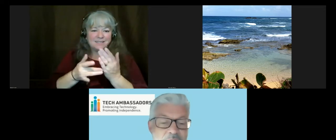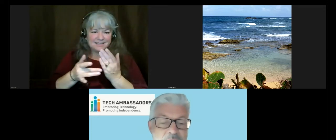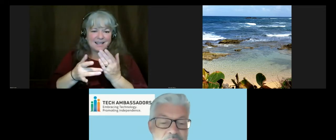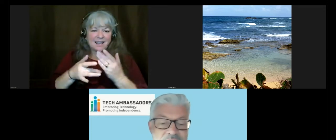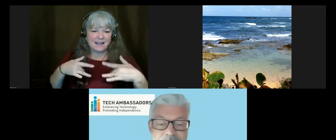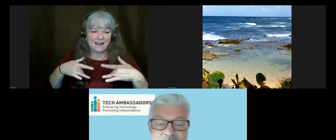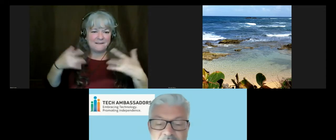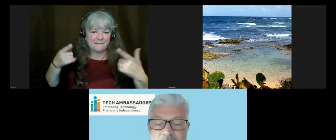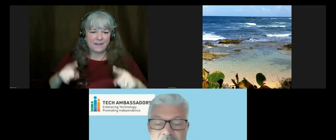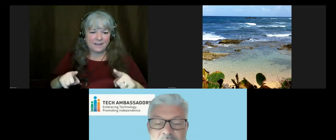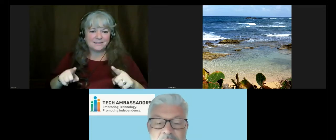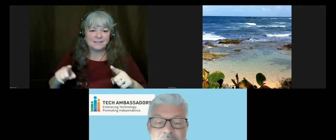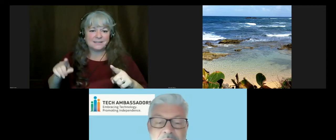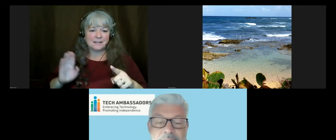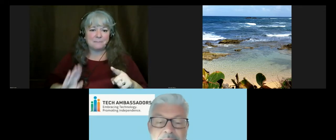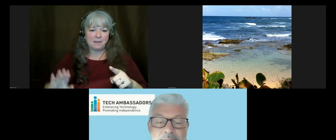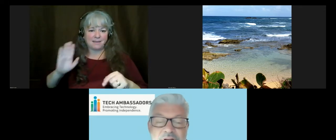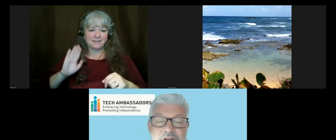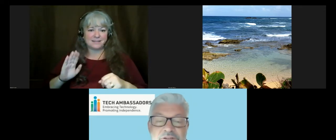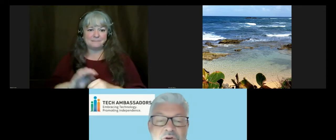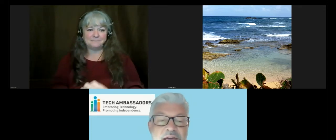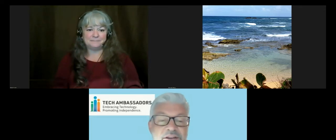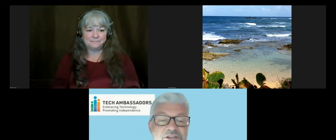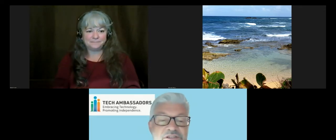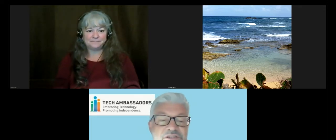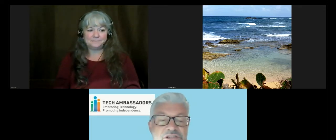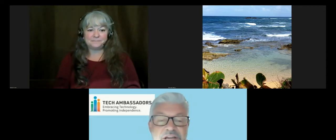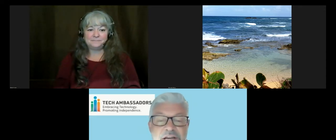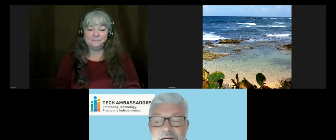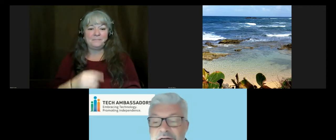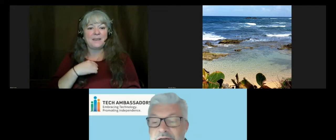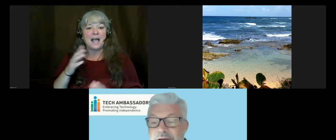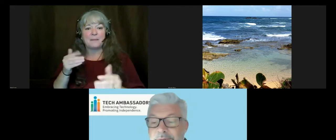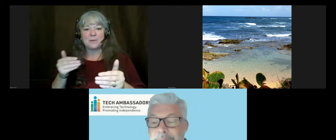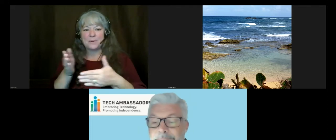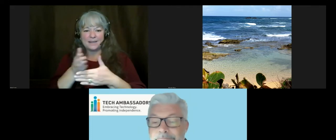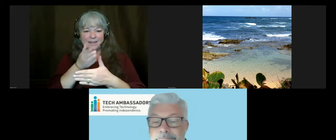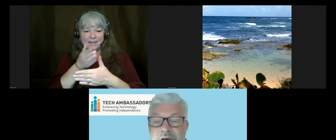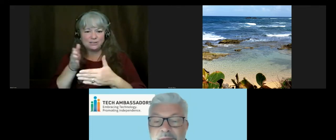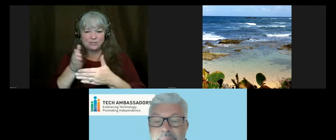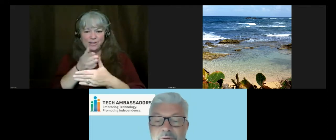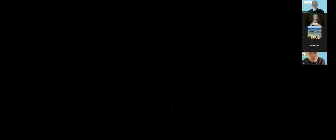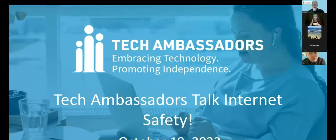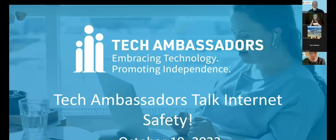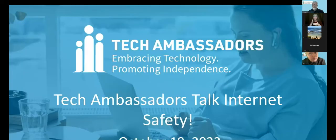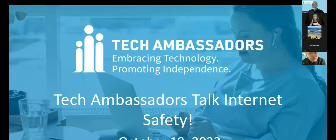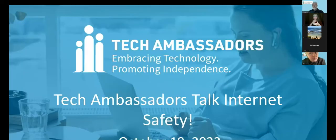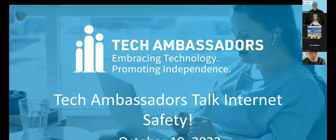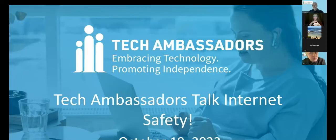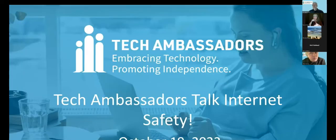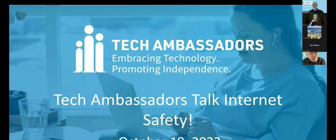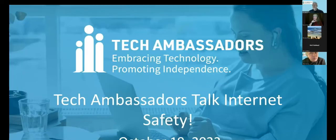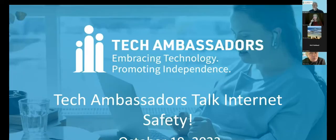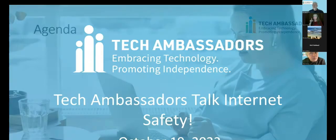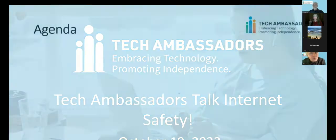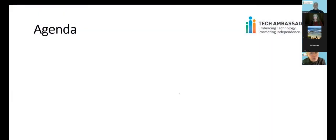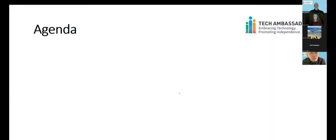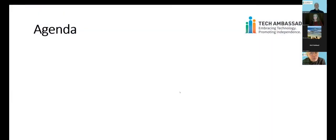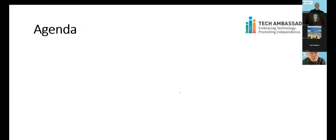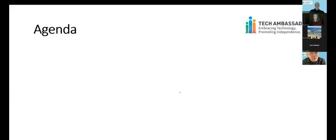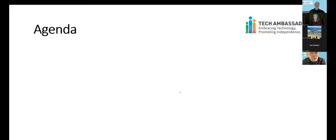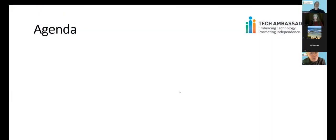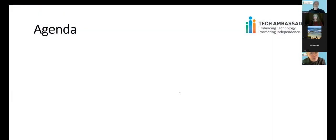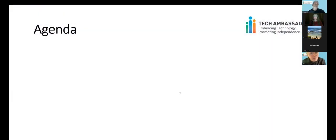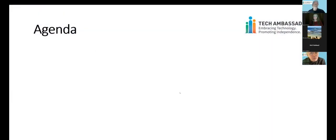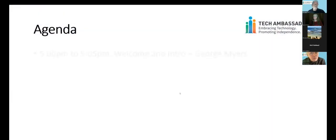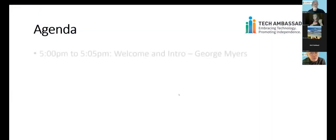have been to those. All right, I am going to go ahead and just share my PowerPoint here.